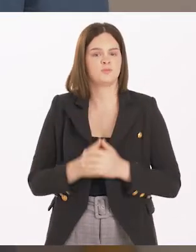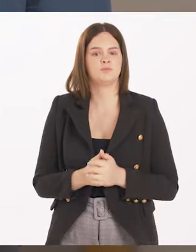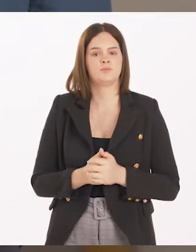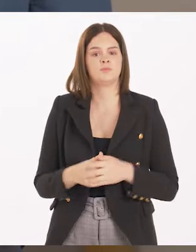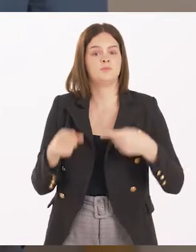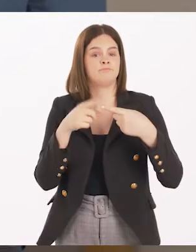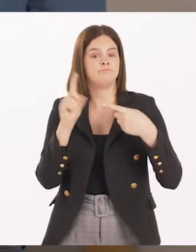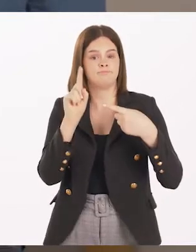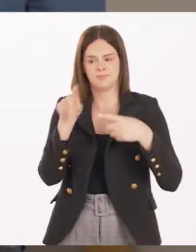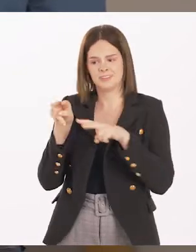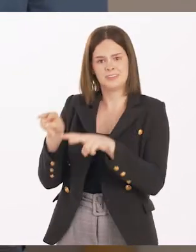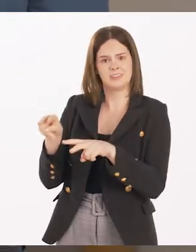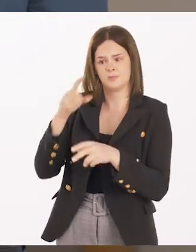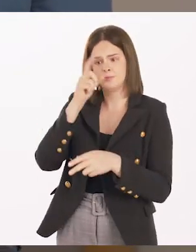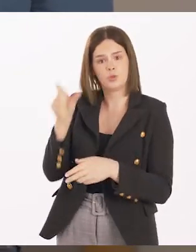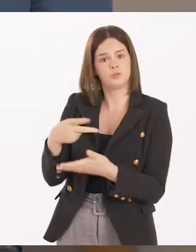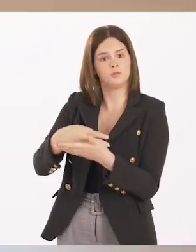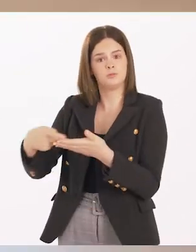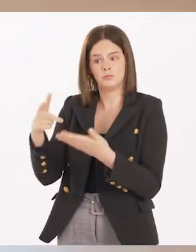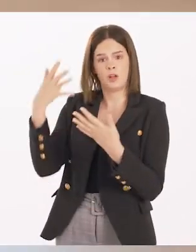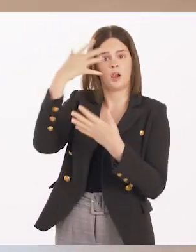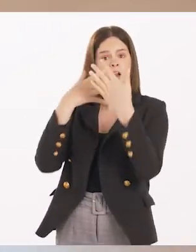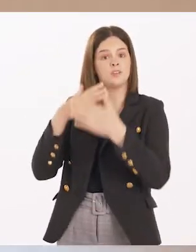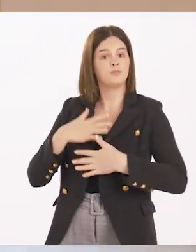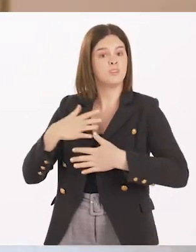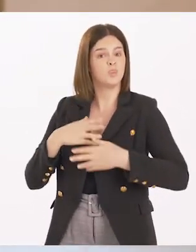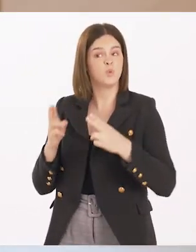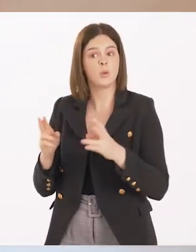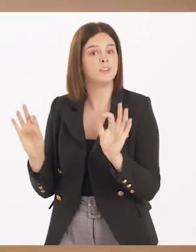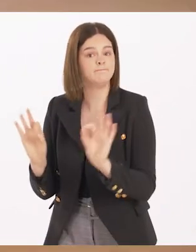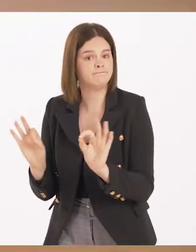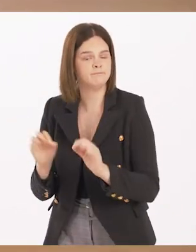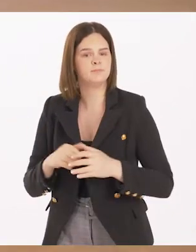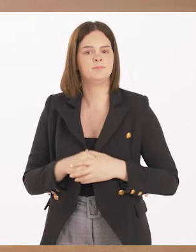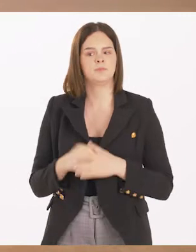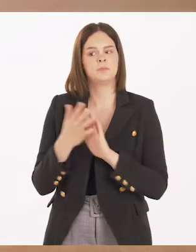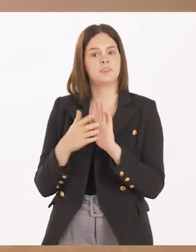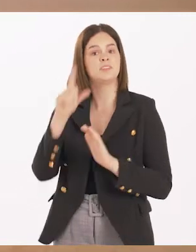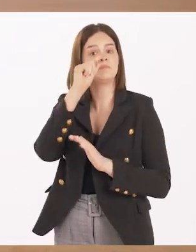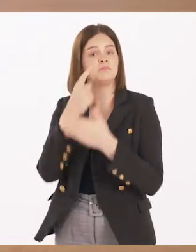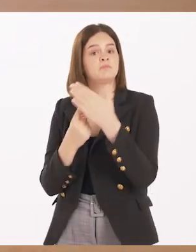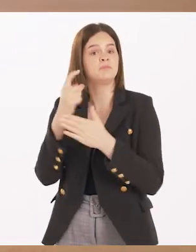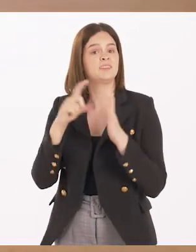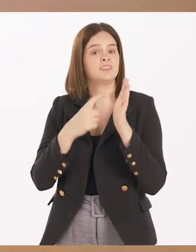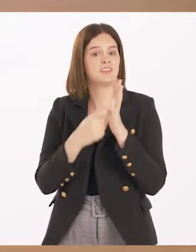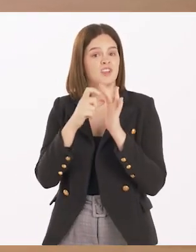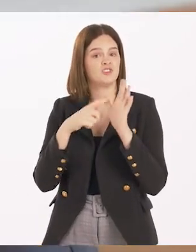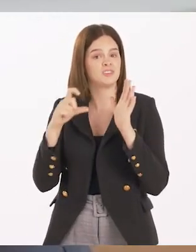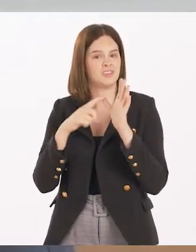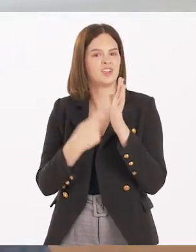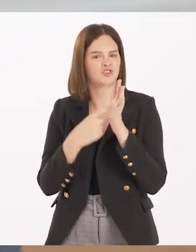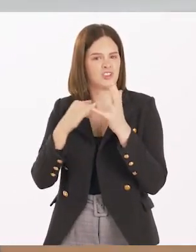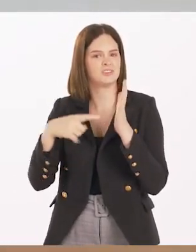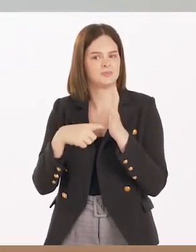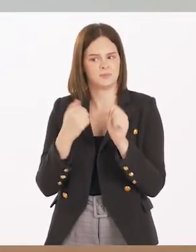Okay, the first step is to recognise that when someone is unconscious and not breathing normally, they may be in cardiac arrest and you